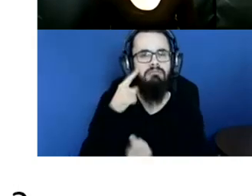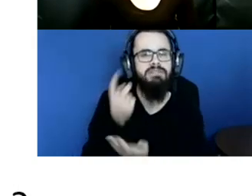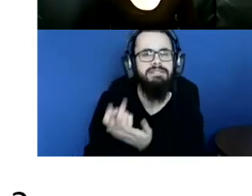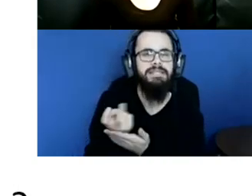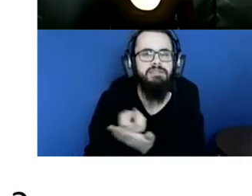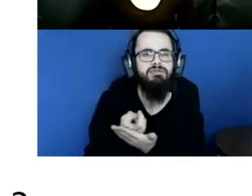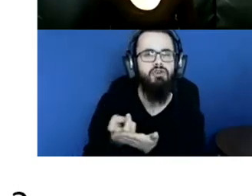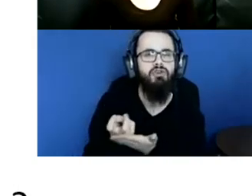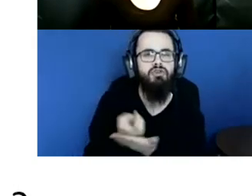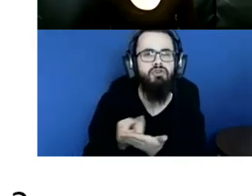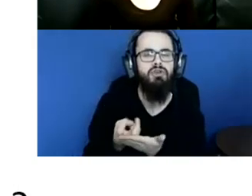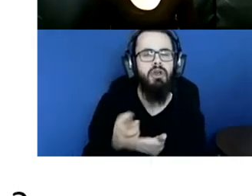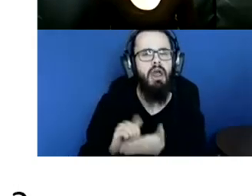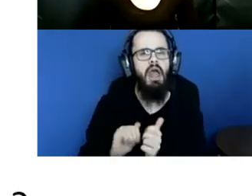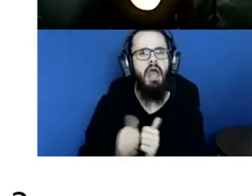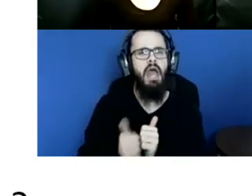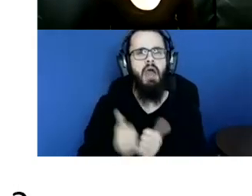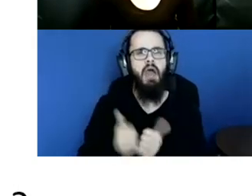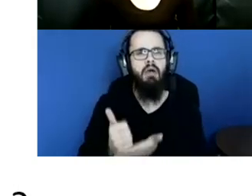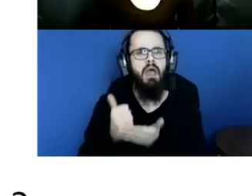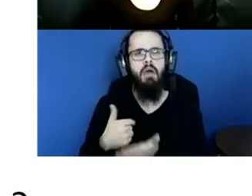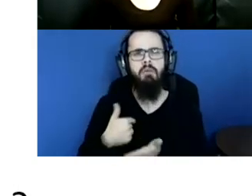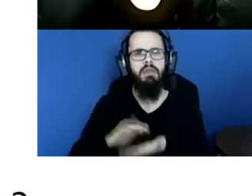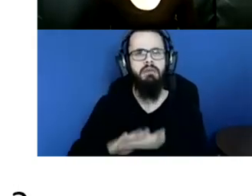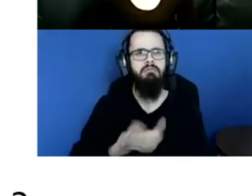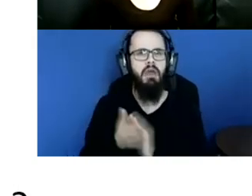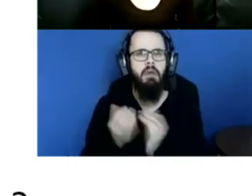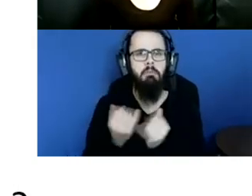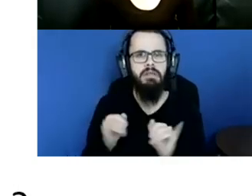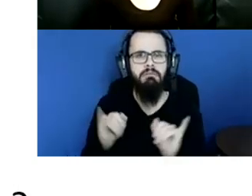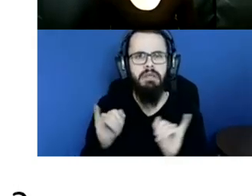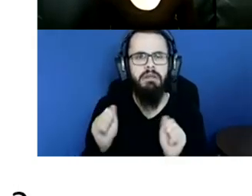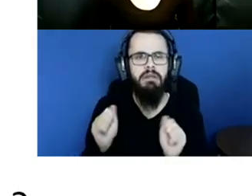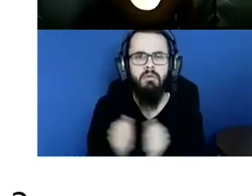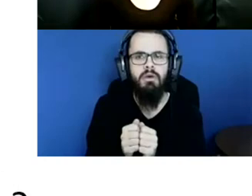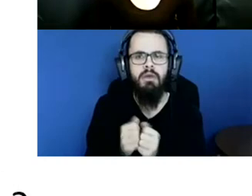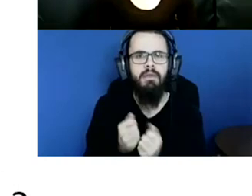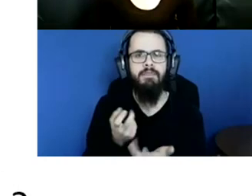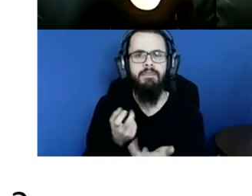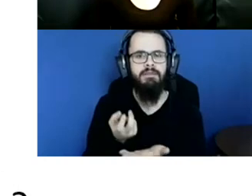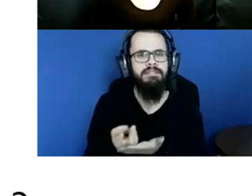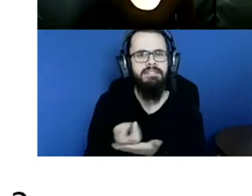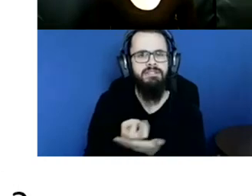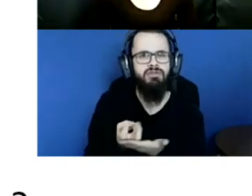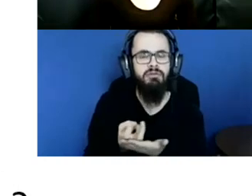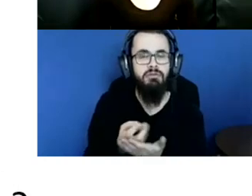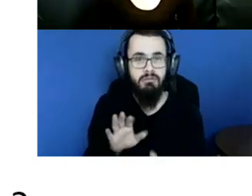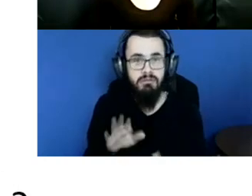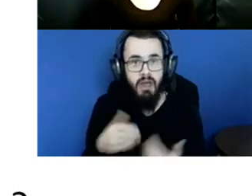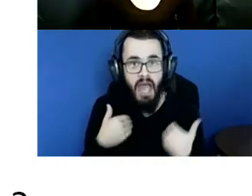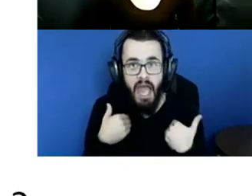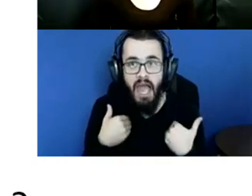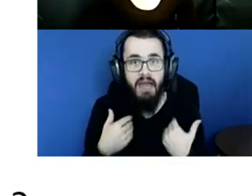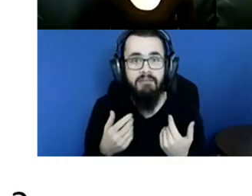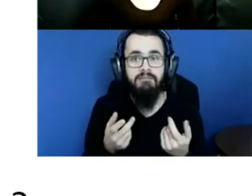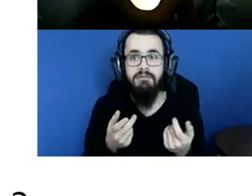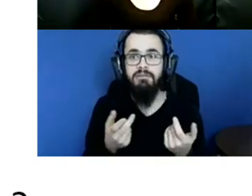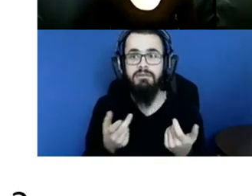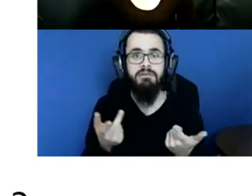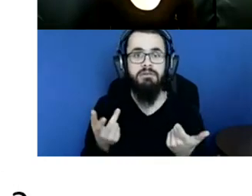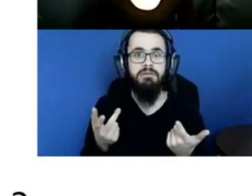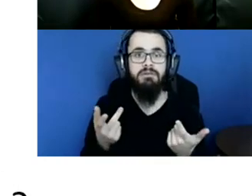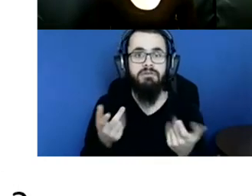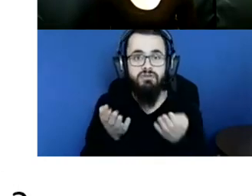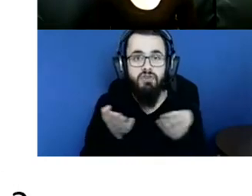be independent with seizure? Would they have sensors that can help with that, and different watches that can help with